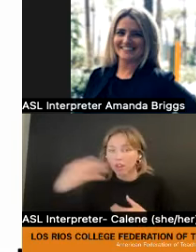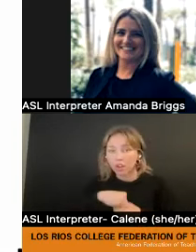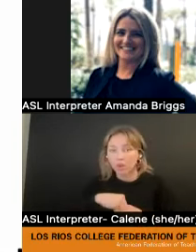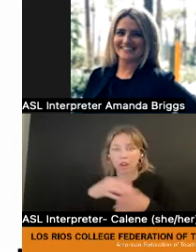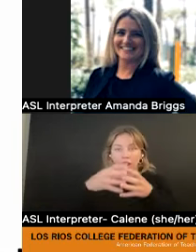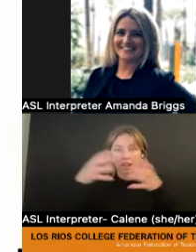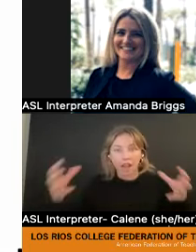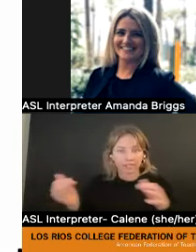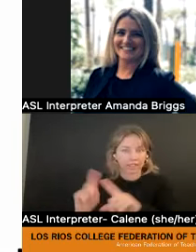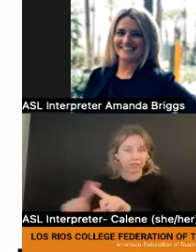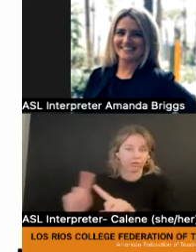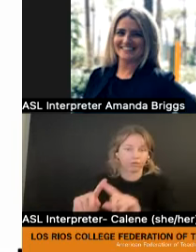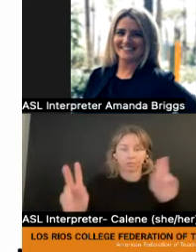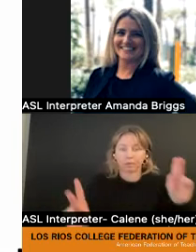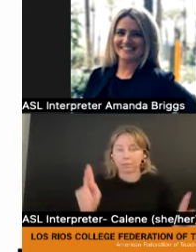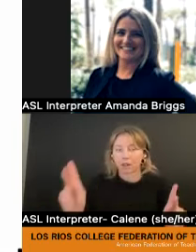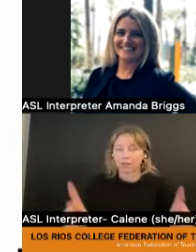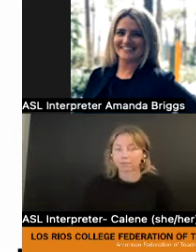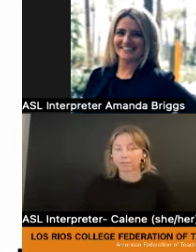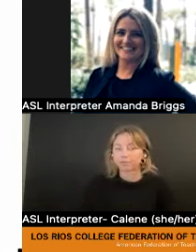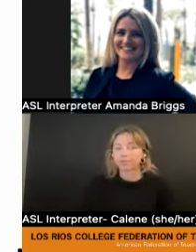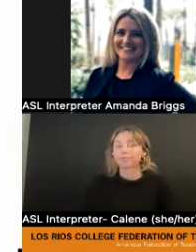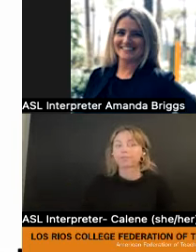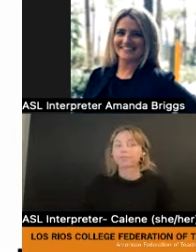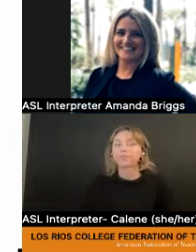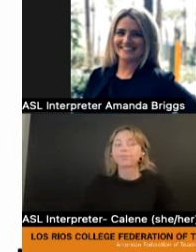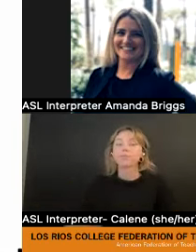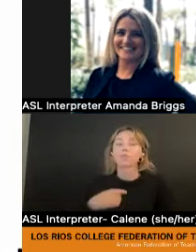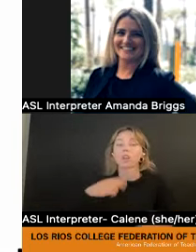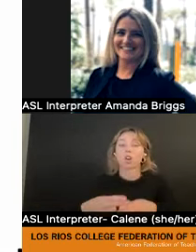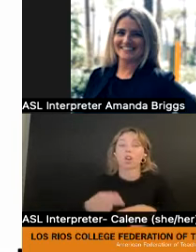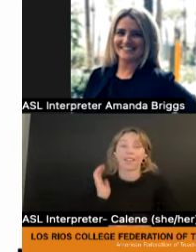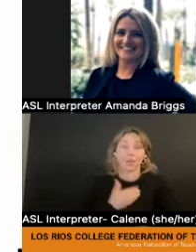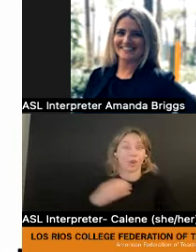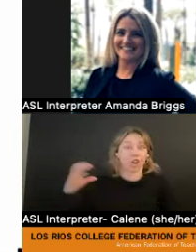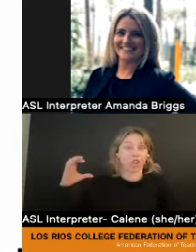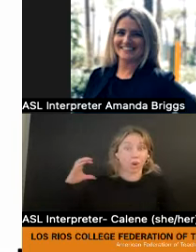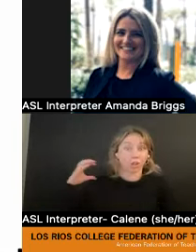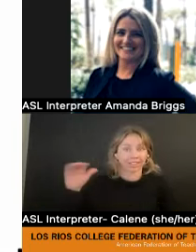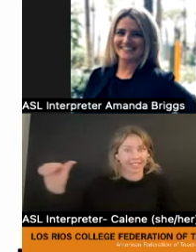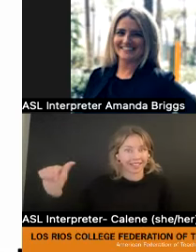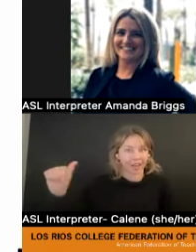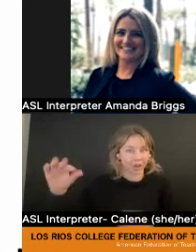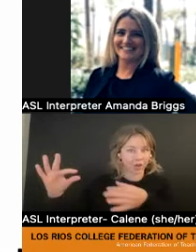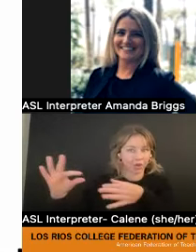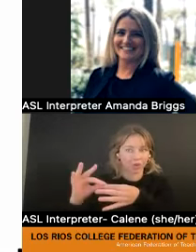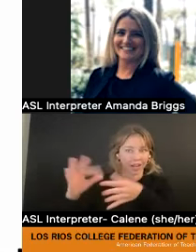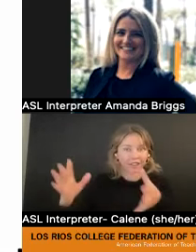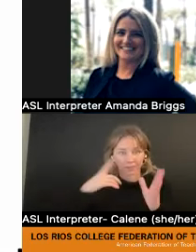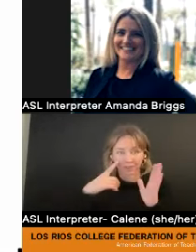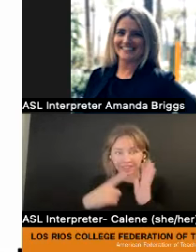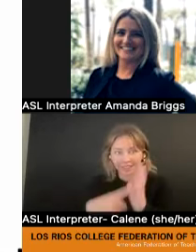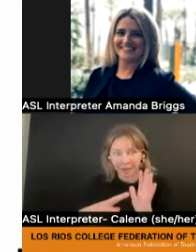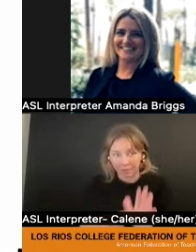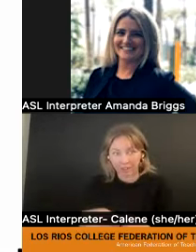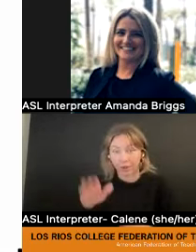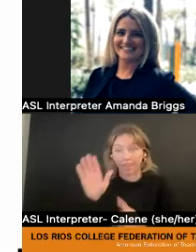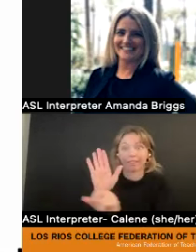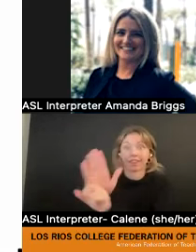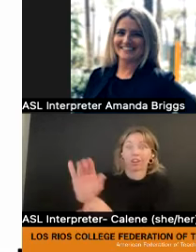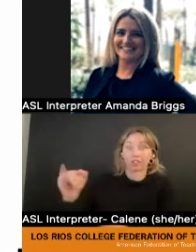of different people. We call our coaches athletic coordinators, for example, and because of their job